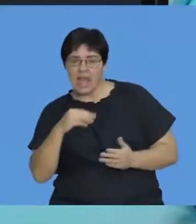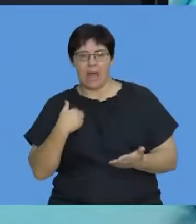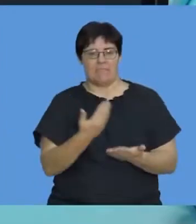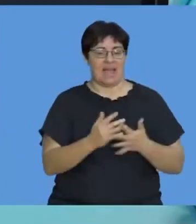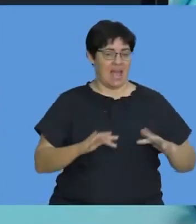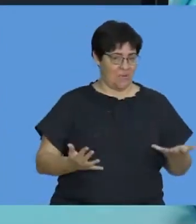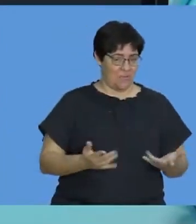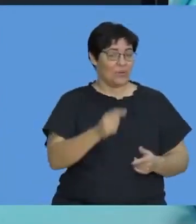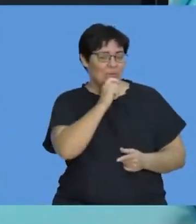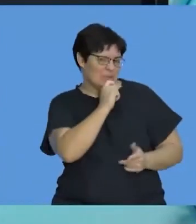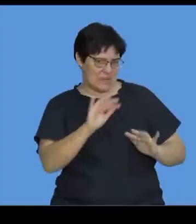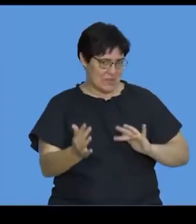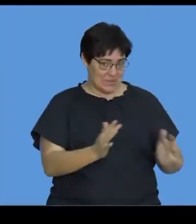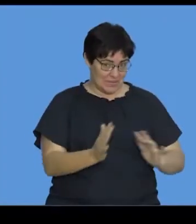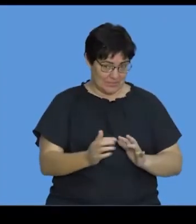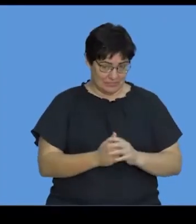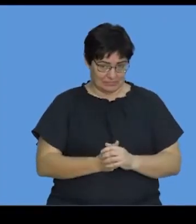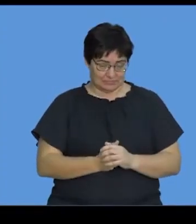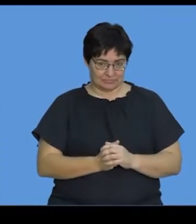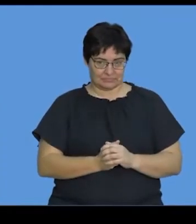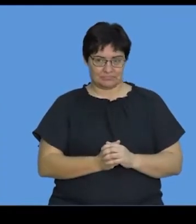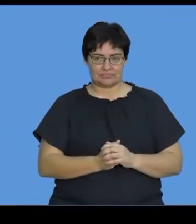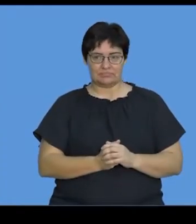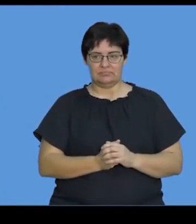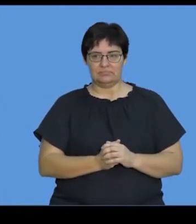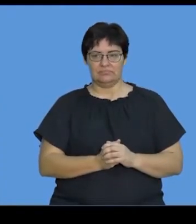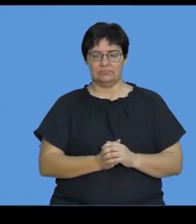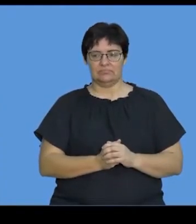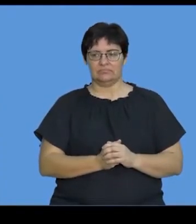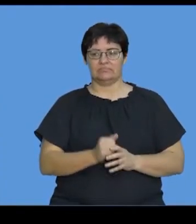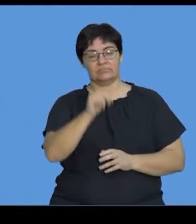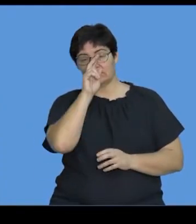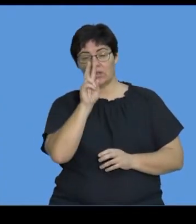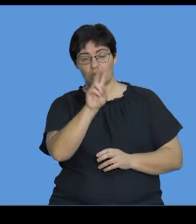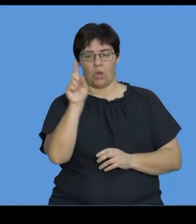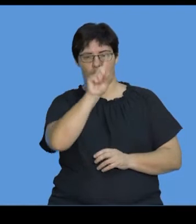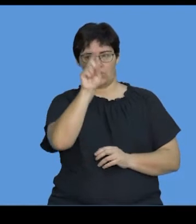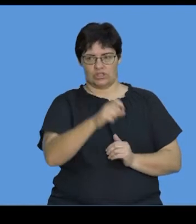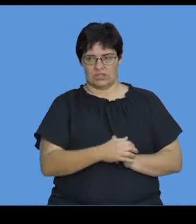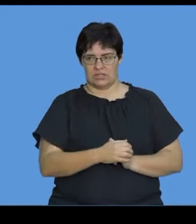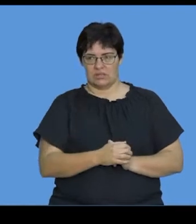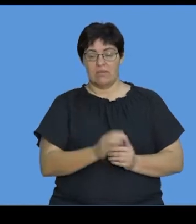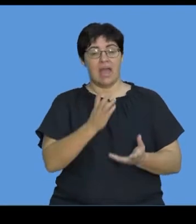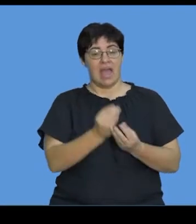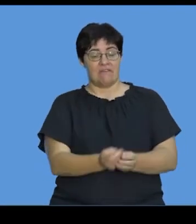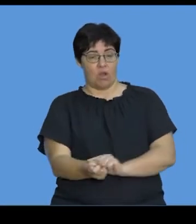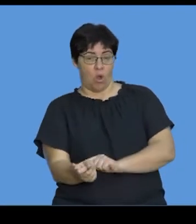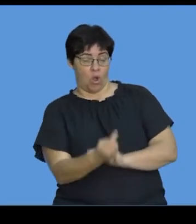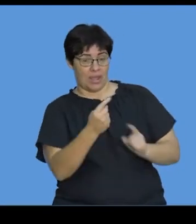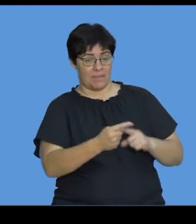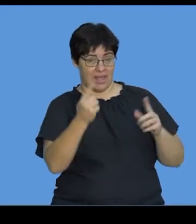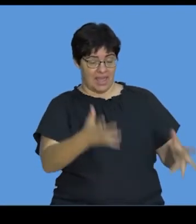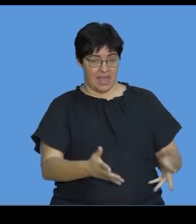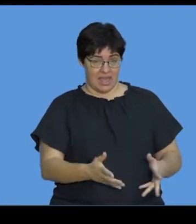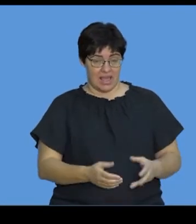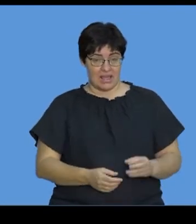do we use this? Okay, so let's look at the question. So we have a hockey player who